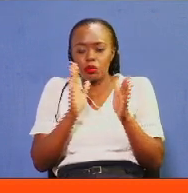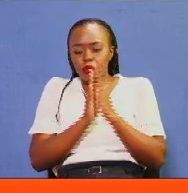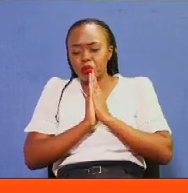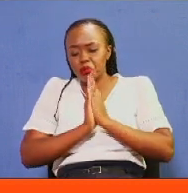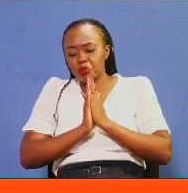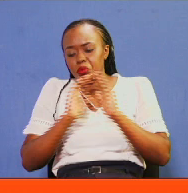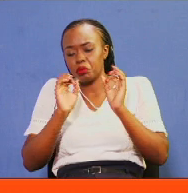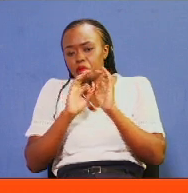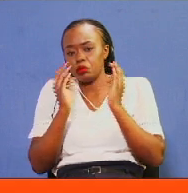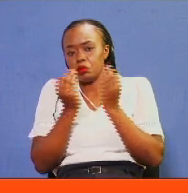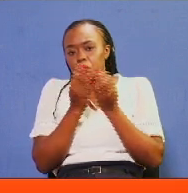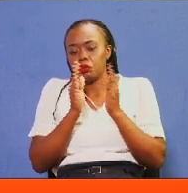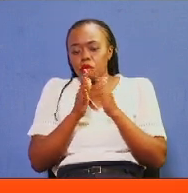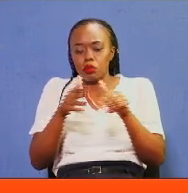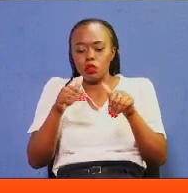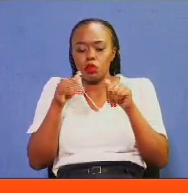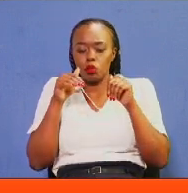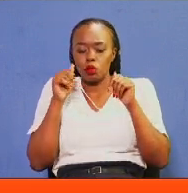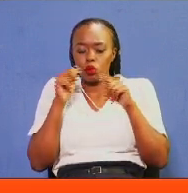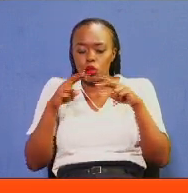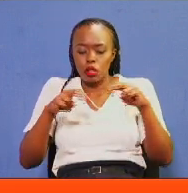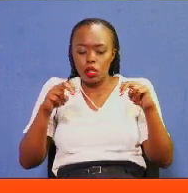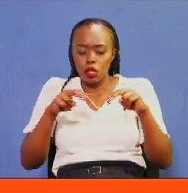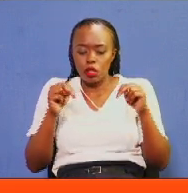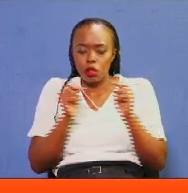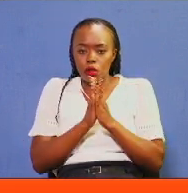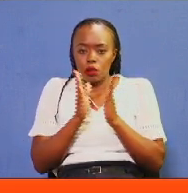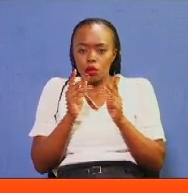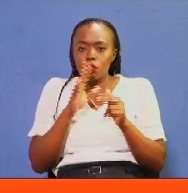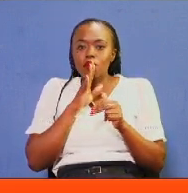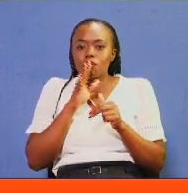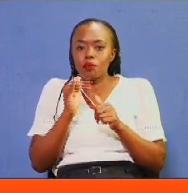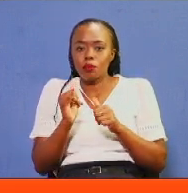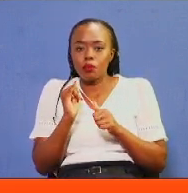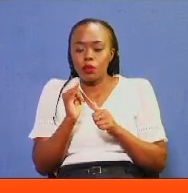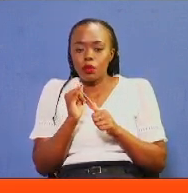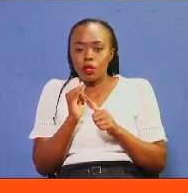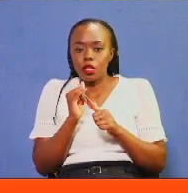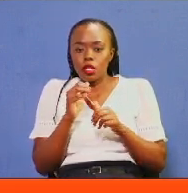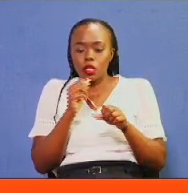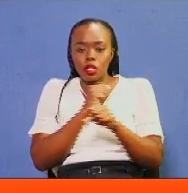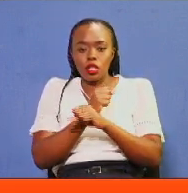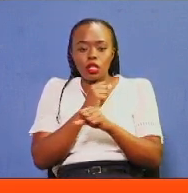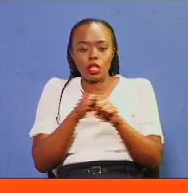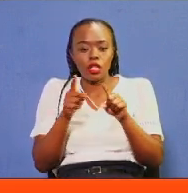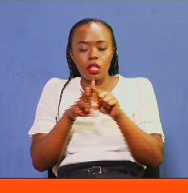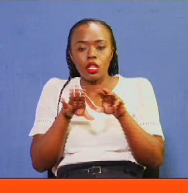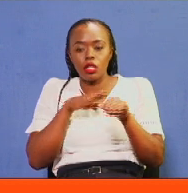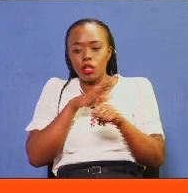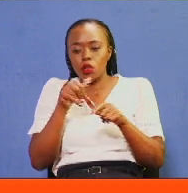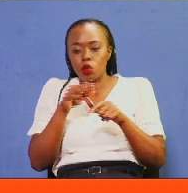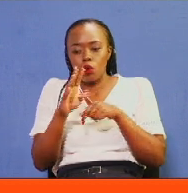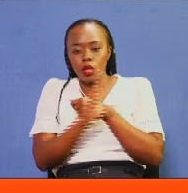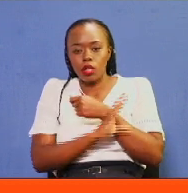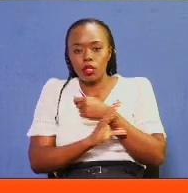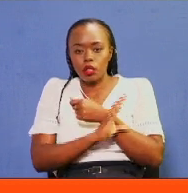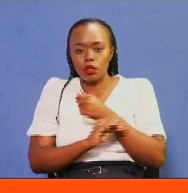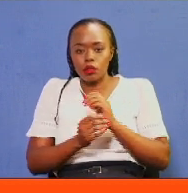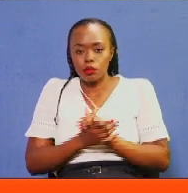as we continue to wait for the investigations by the security agencies in the country.